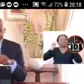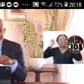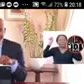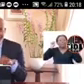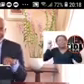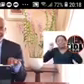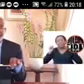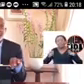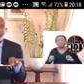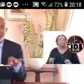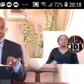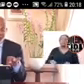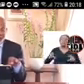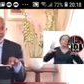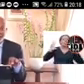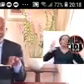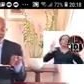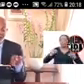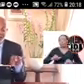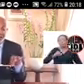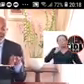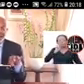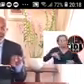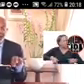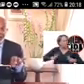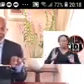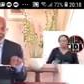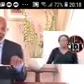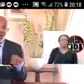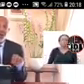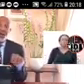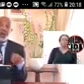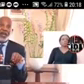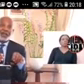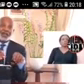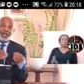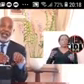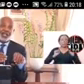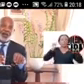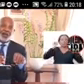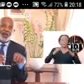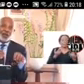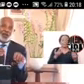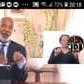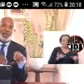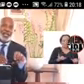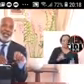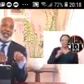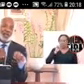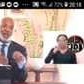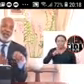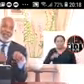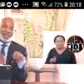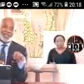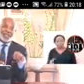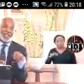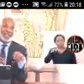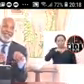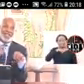and Sunday, that is now, I regret to say, eliminated. So while today and tomorrow you can go outside and do